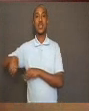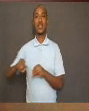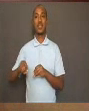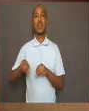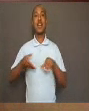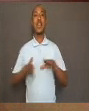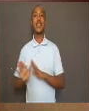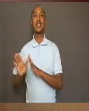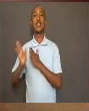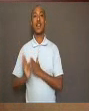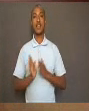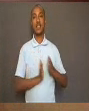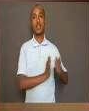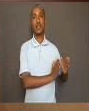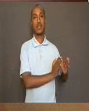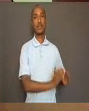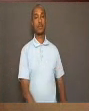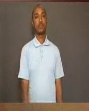Students, let's get ready.